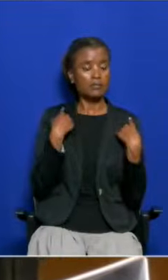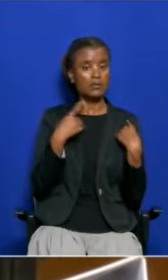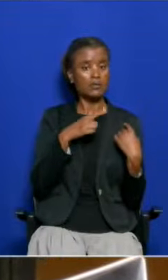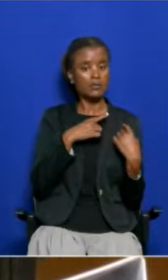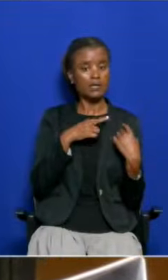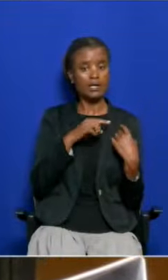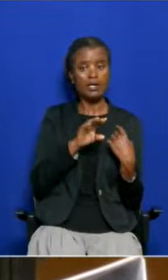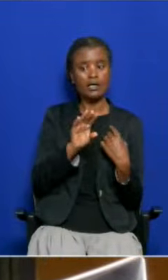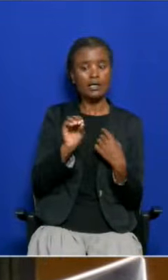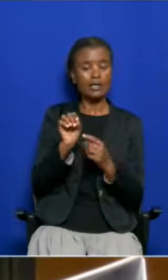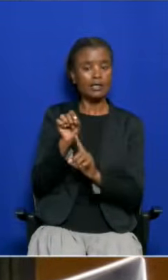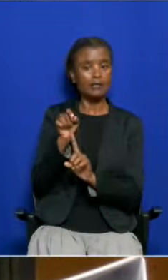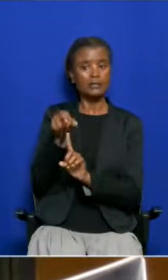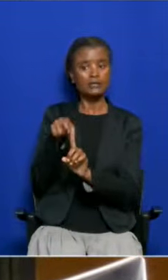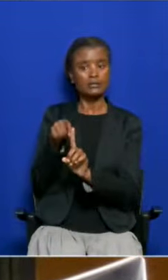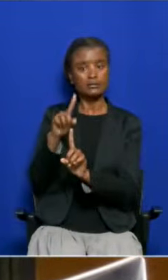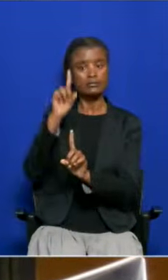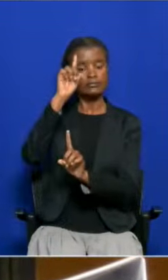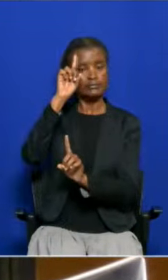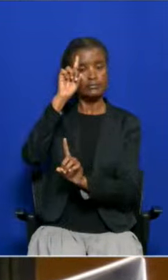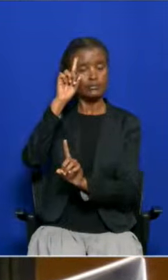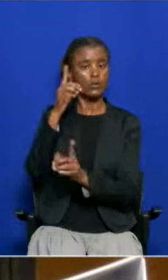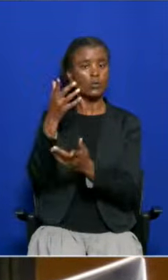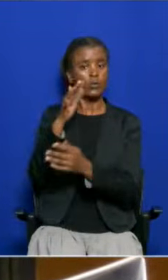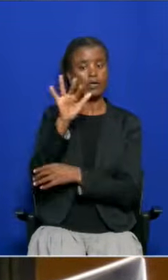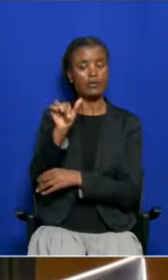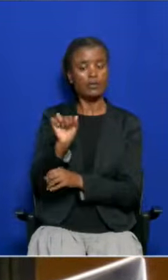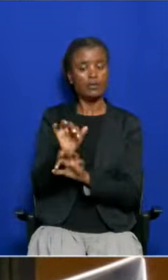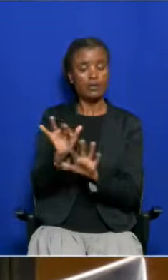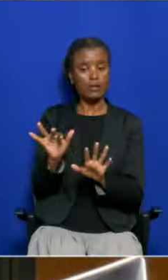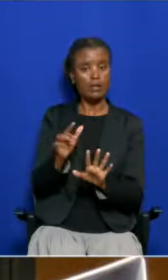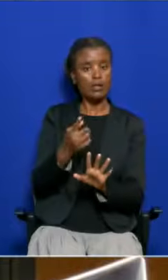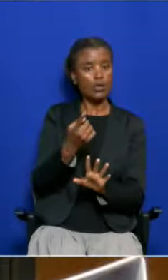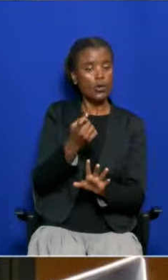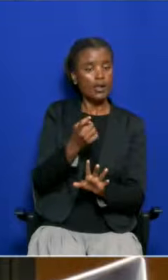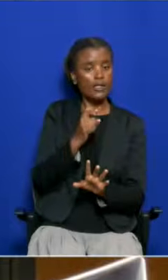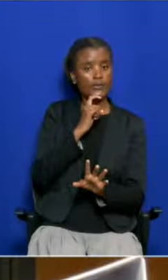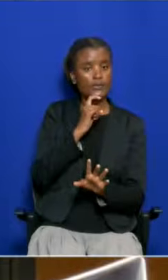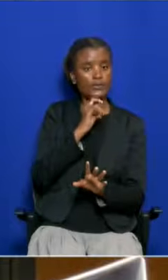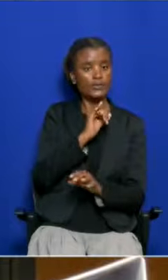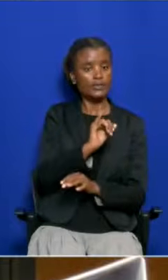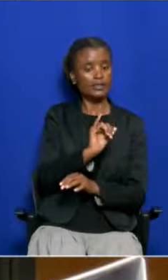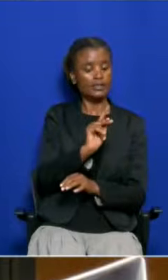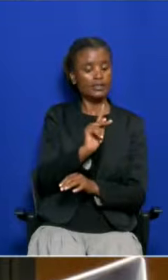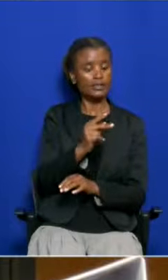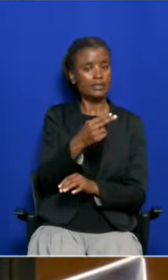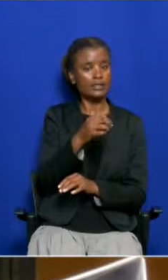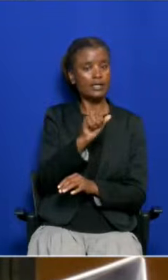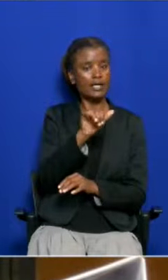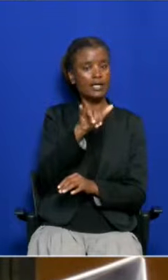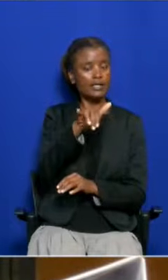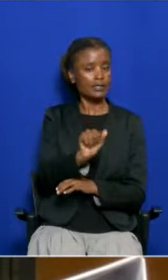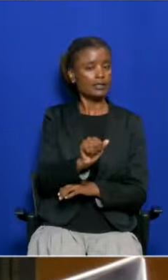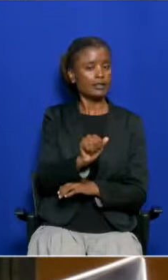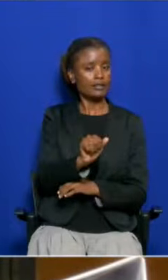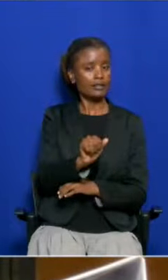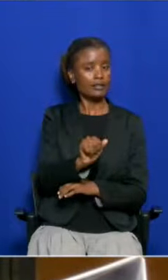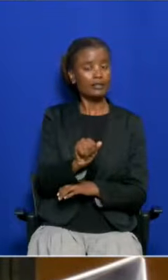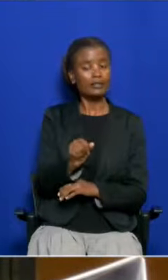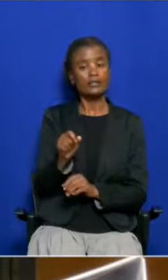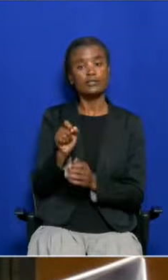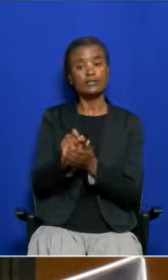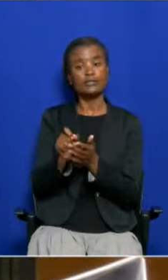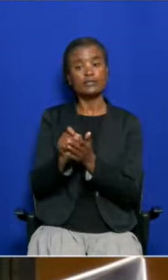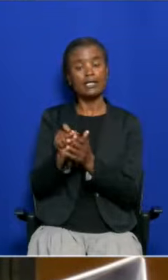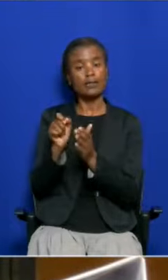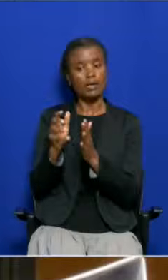African people who call Ikaya as Ikaya. So the transcriber as well should just do